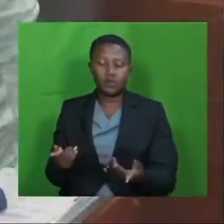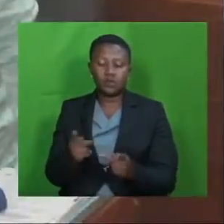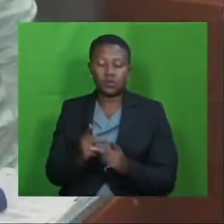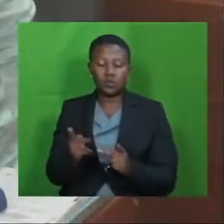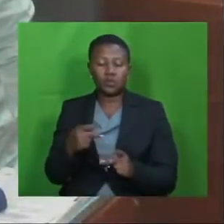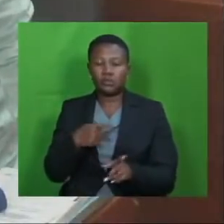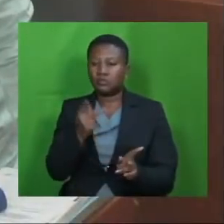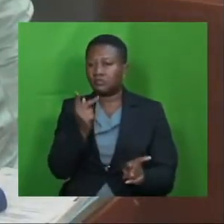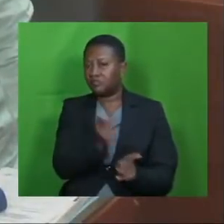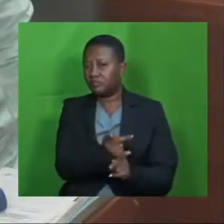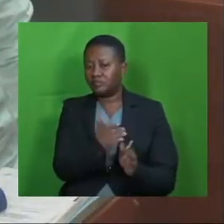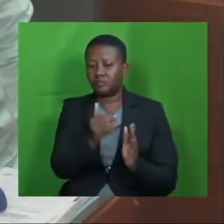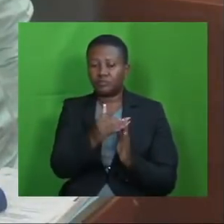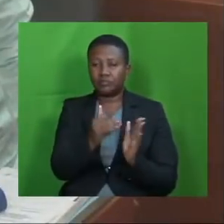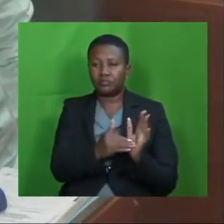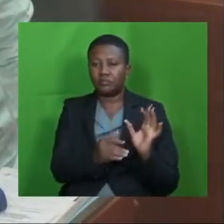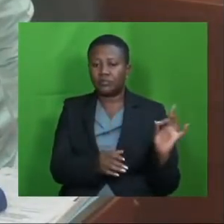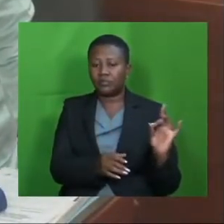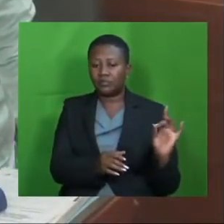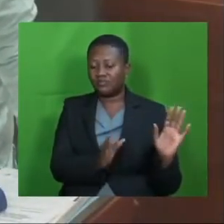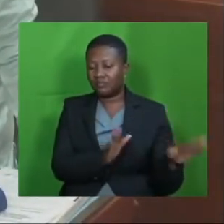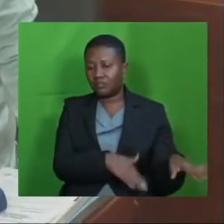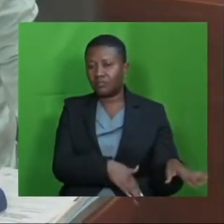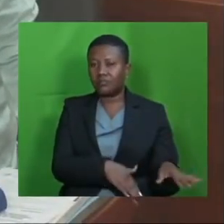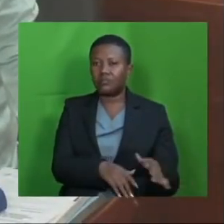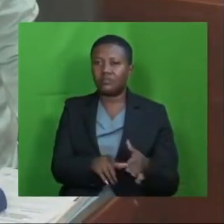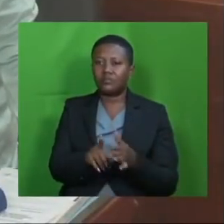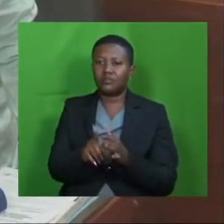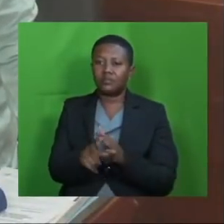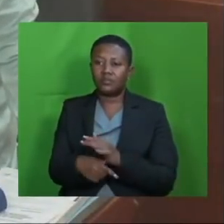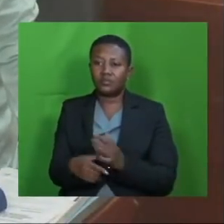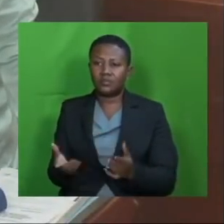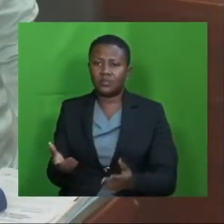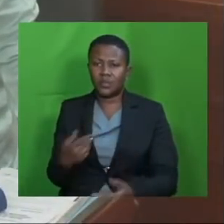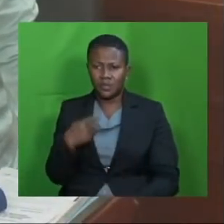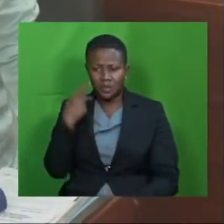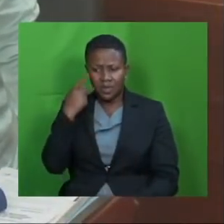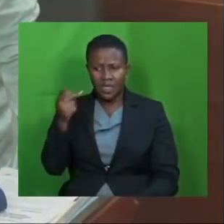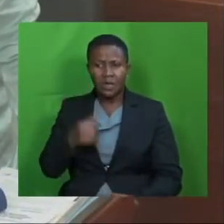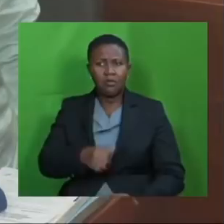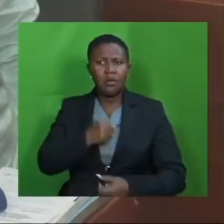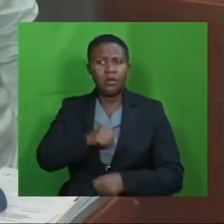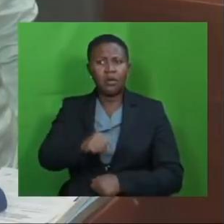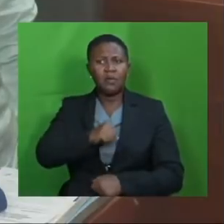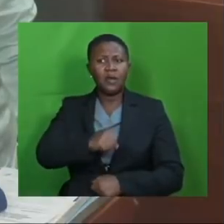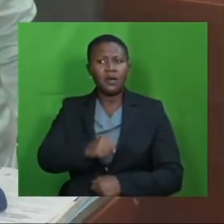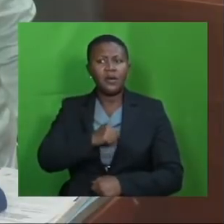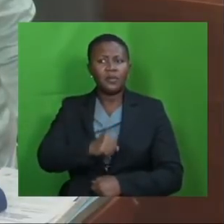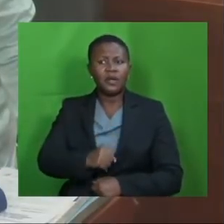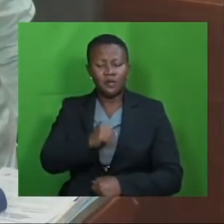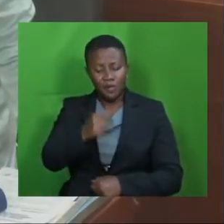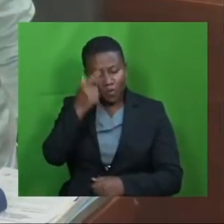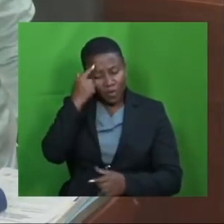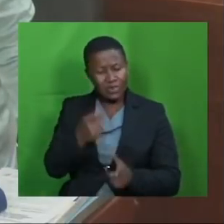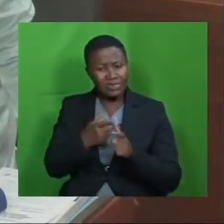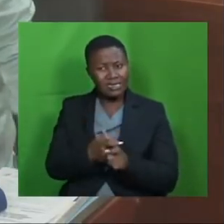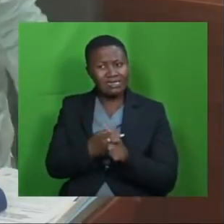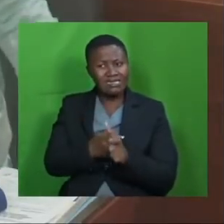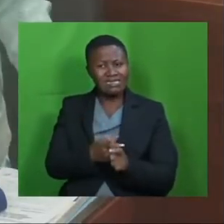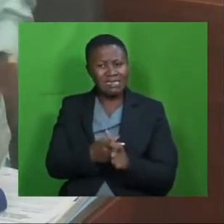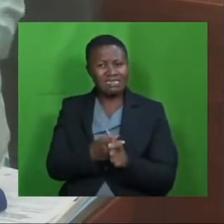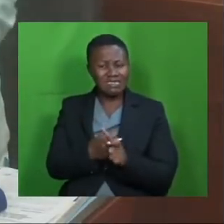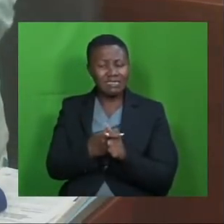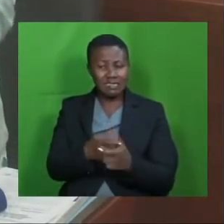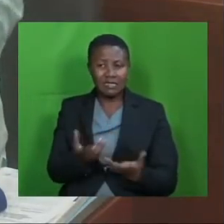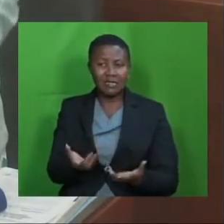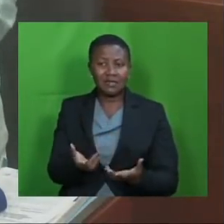go back. we will let him catch his breath. He's panting, I see. So maybe He's panting because he was running, so to catch his breath. we can so